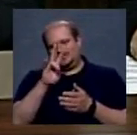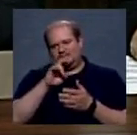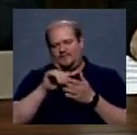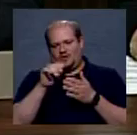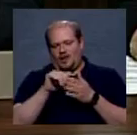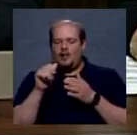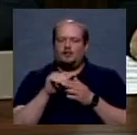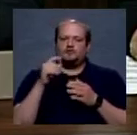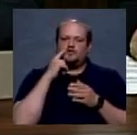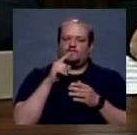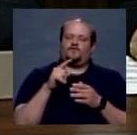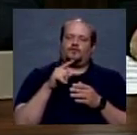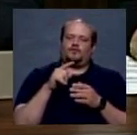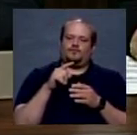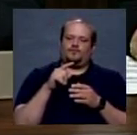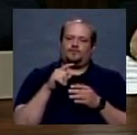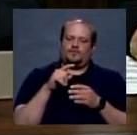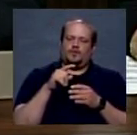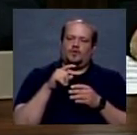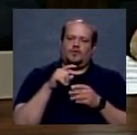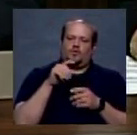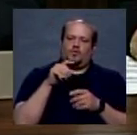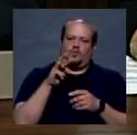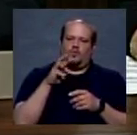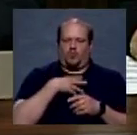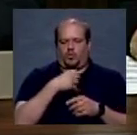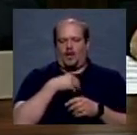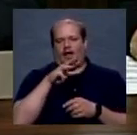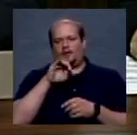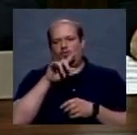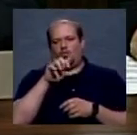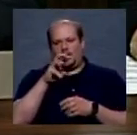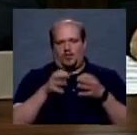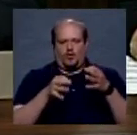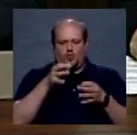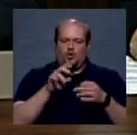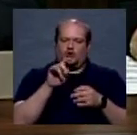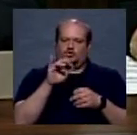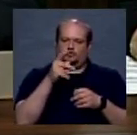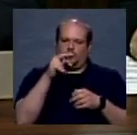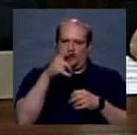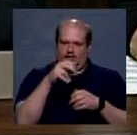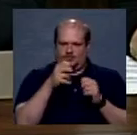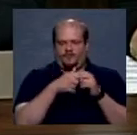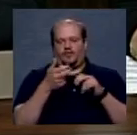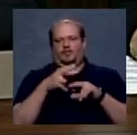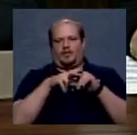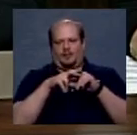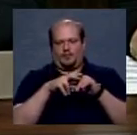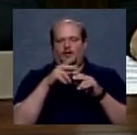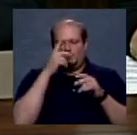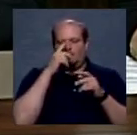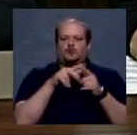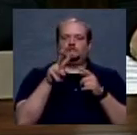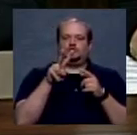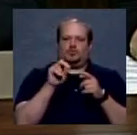$138,567 for White Willow Court drainage, and for other purposes, funding from the 2012 3/8 cent capital improvement sales tax and